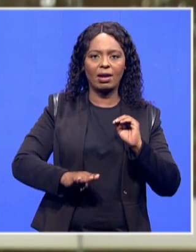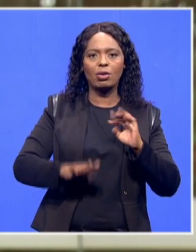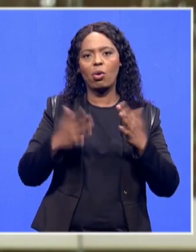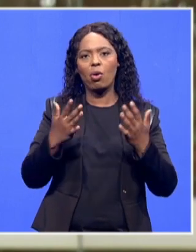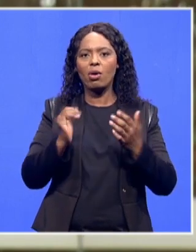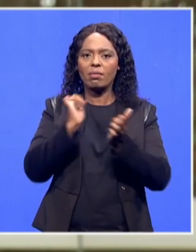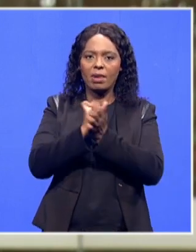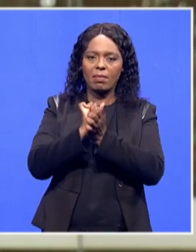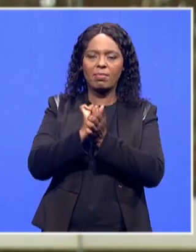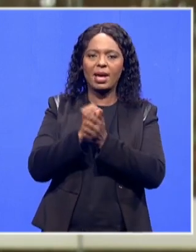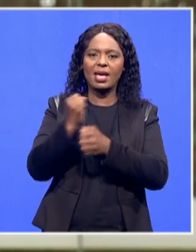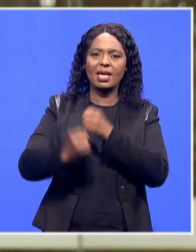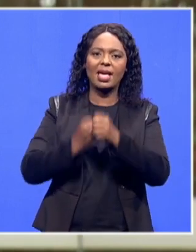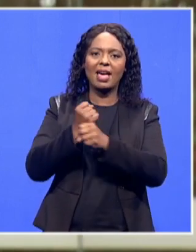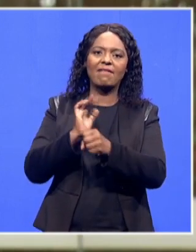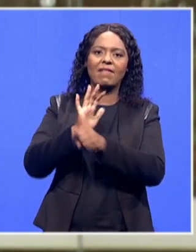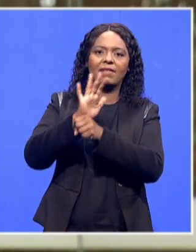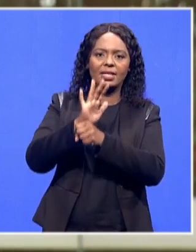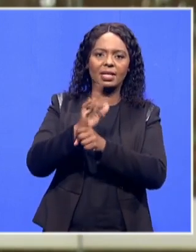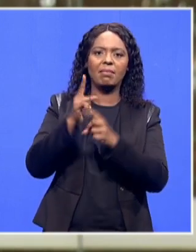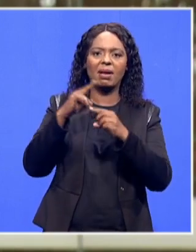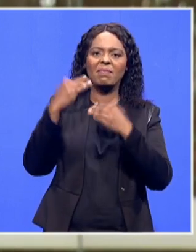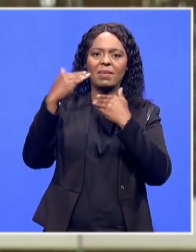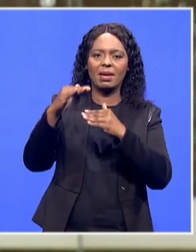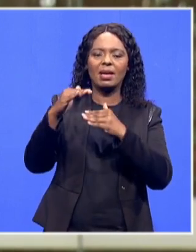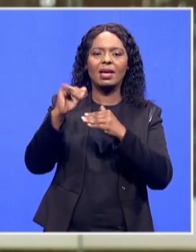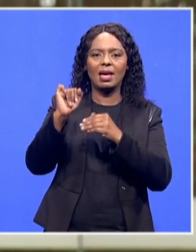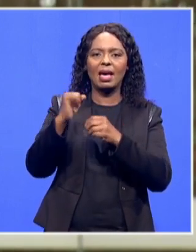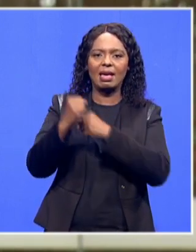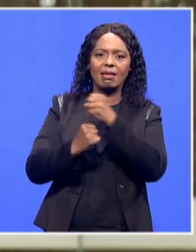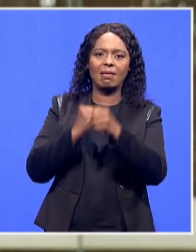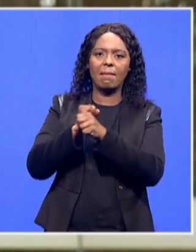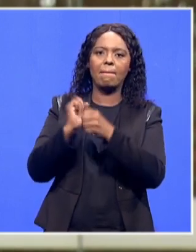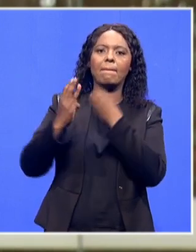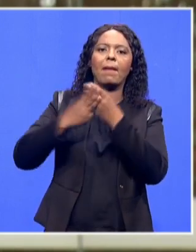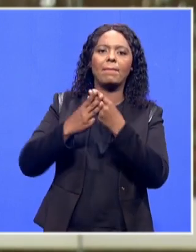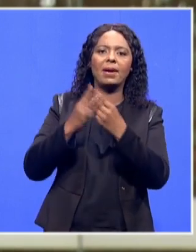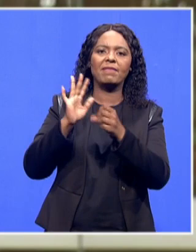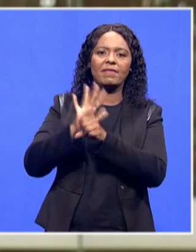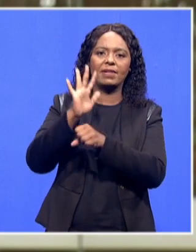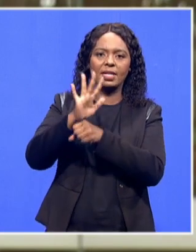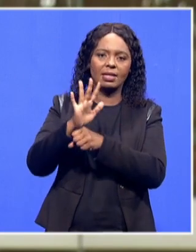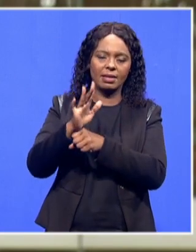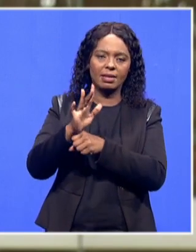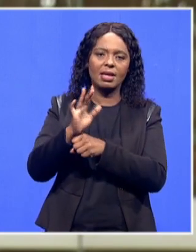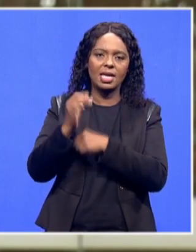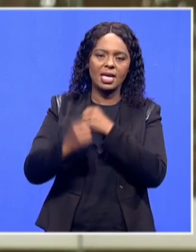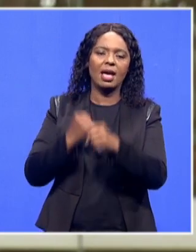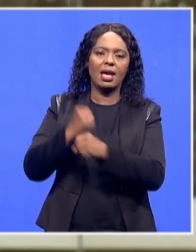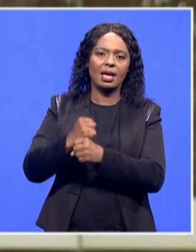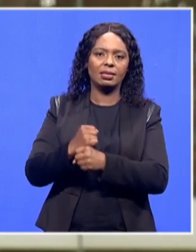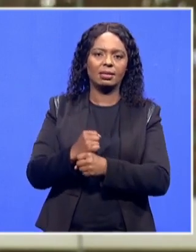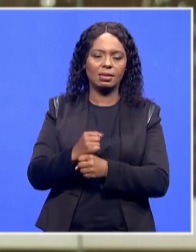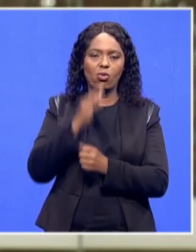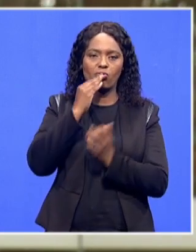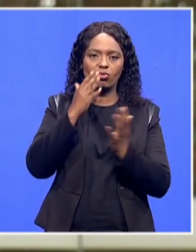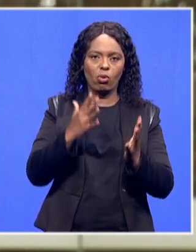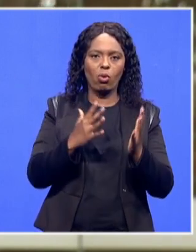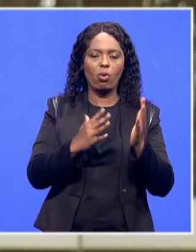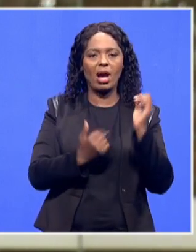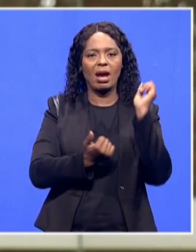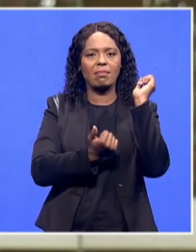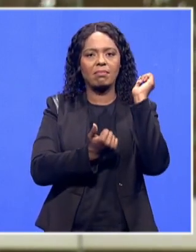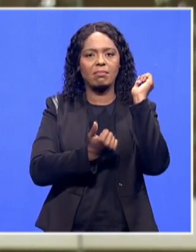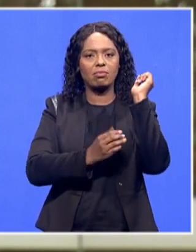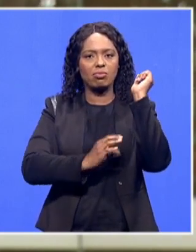years, but a minimum sentence of 15 years. That is what the sentence is likely to be. But before we put the cart before